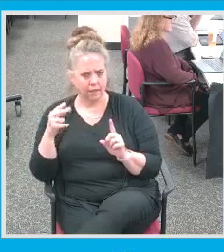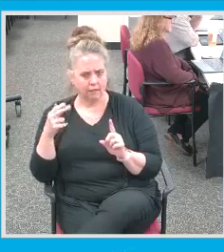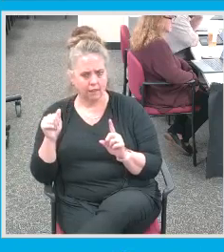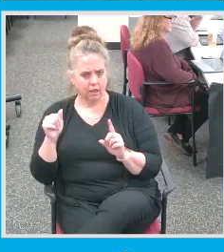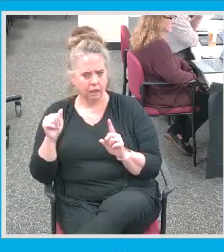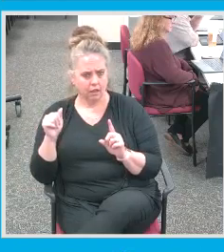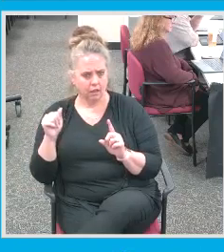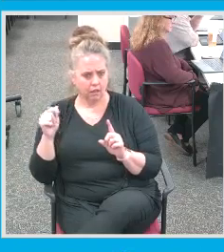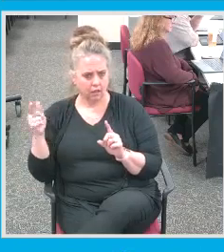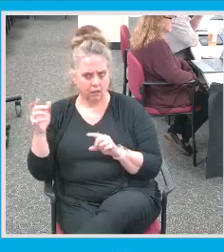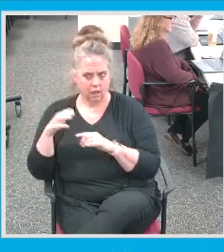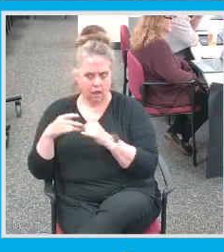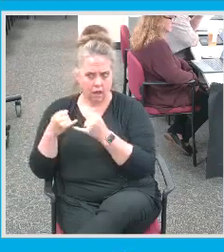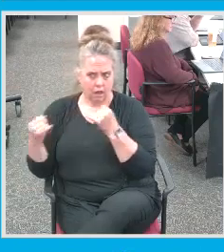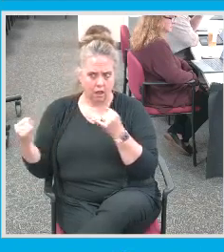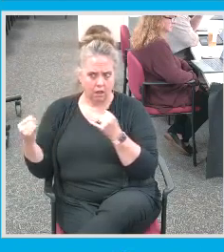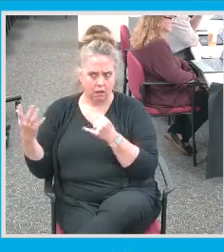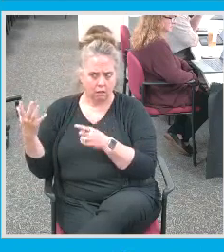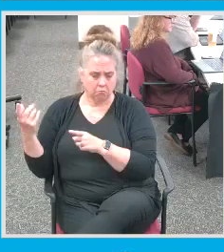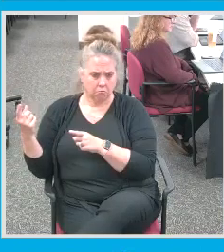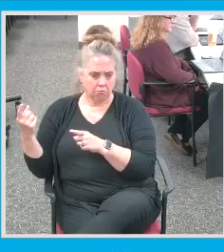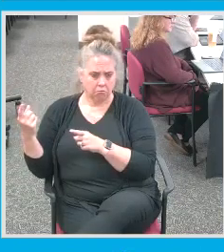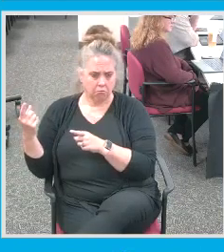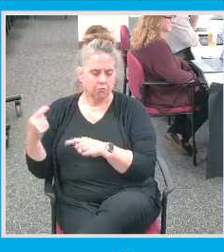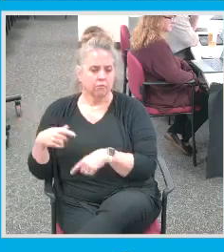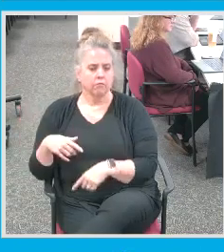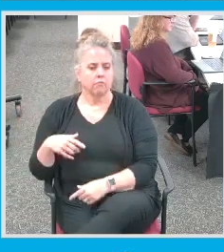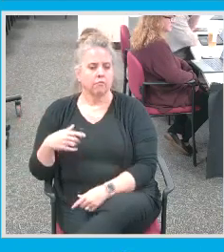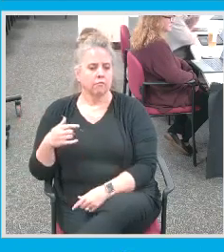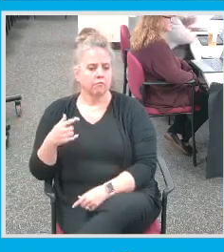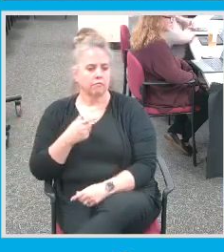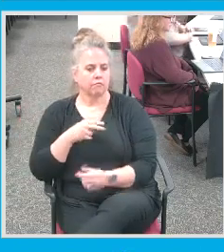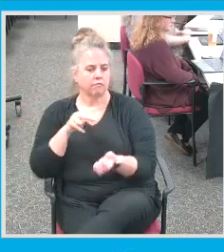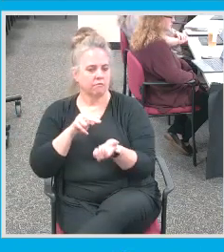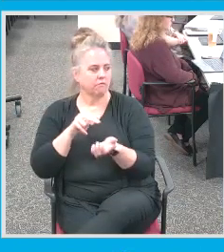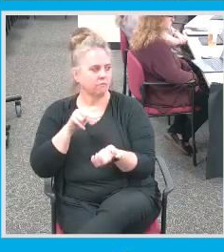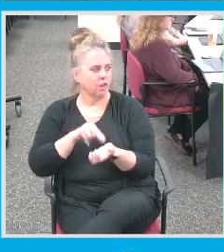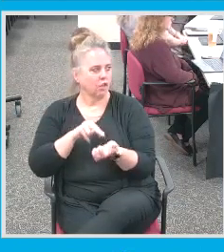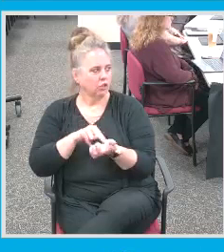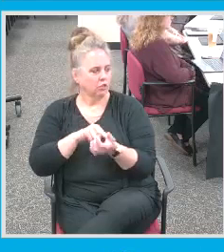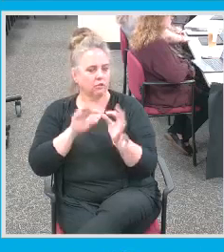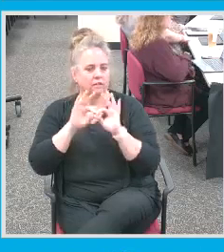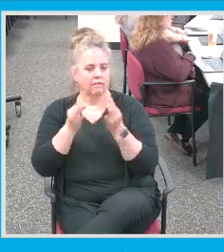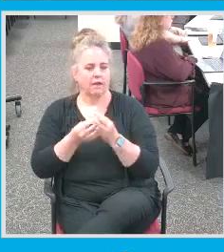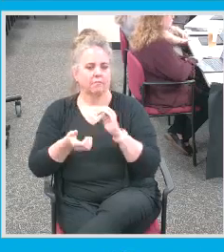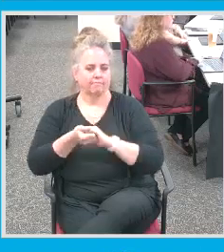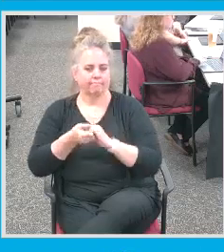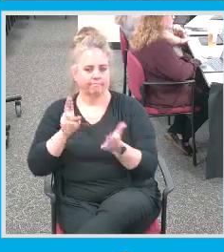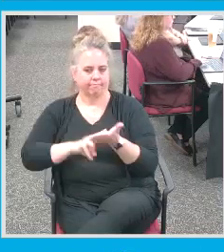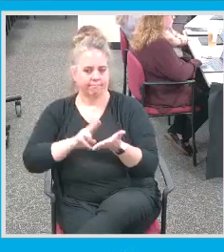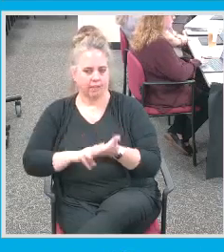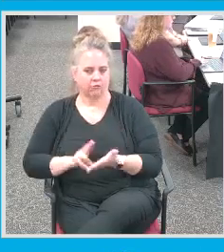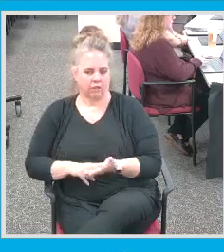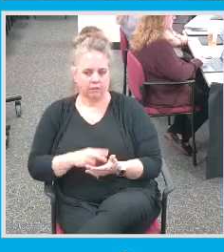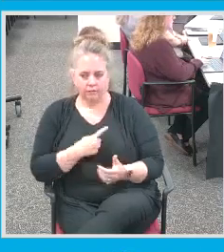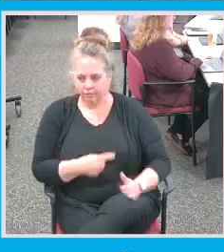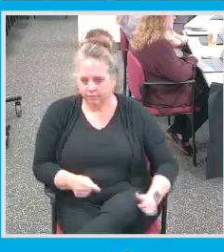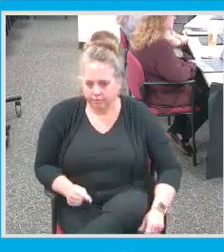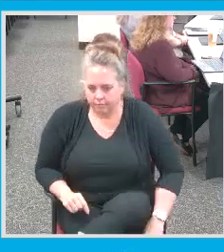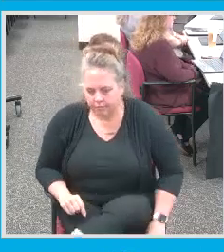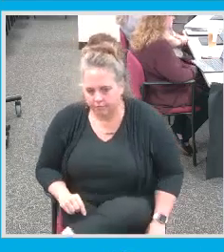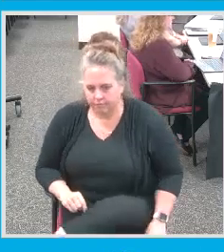next up is our Nurse Family Partnership contract, and Kara Hamby with